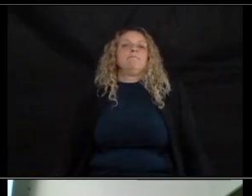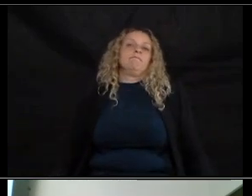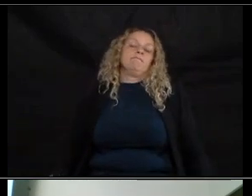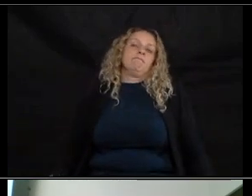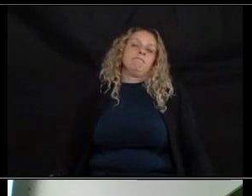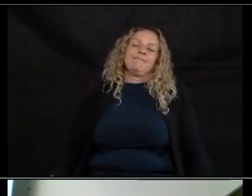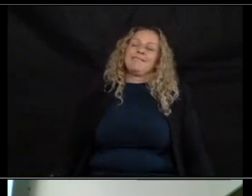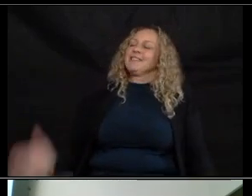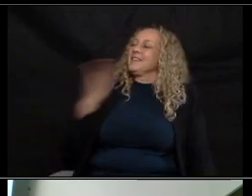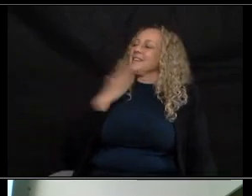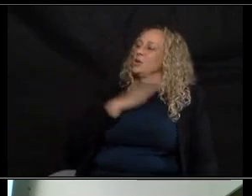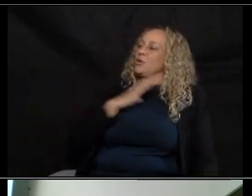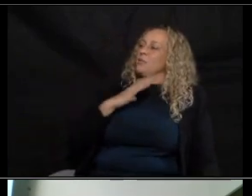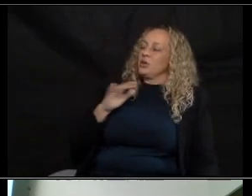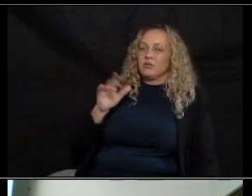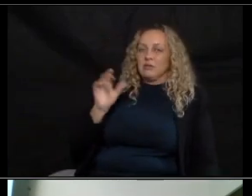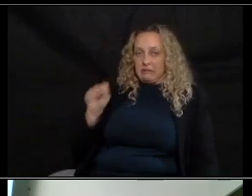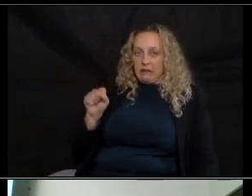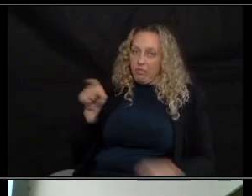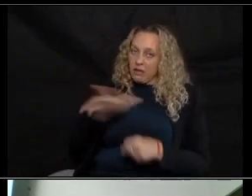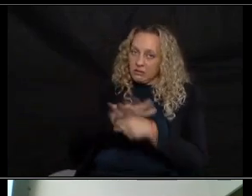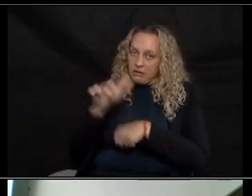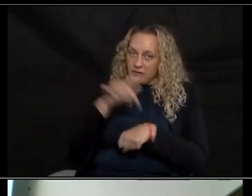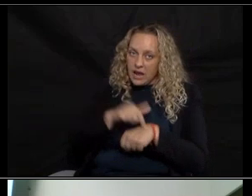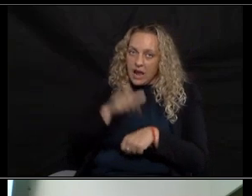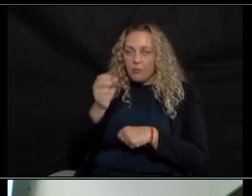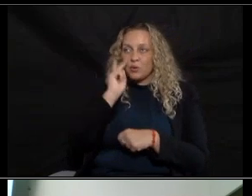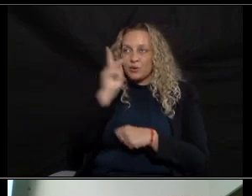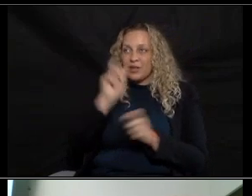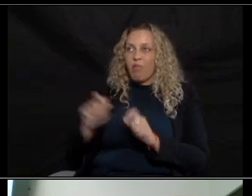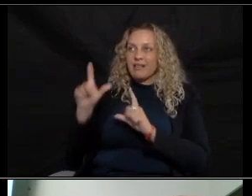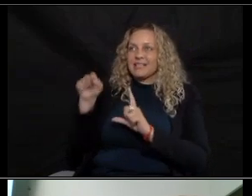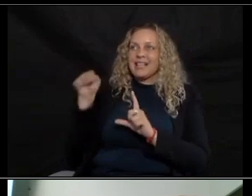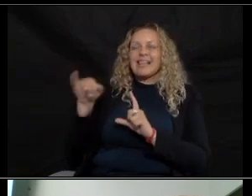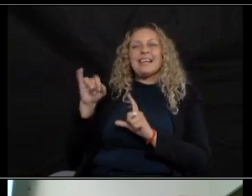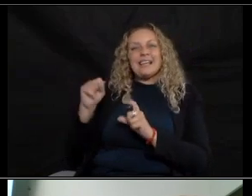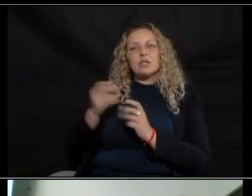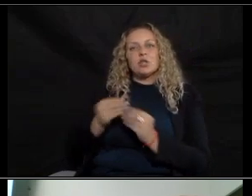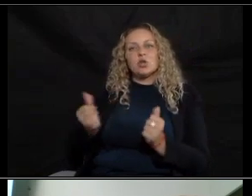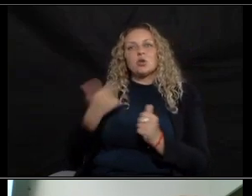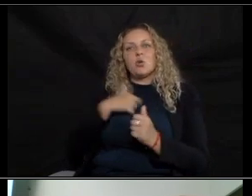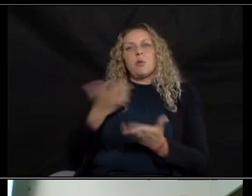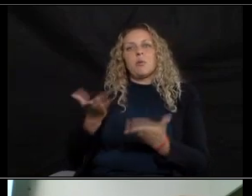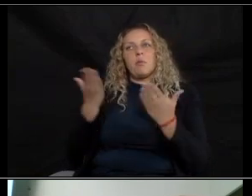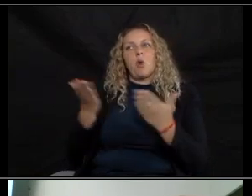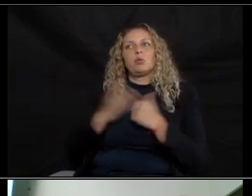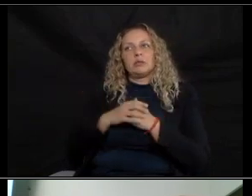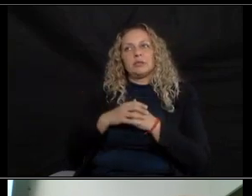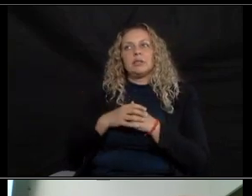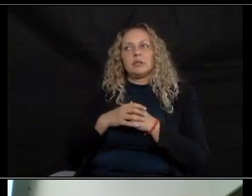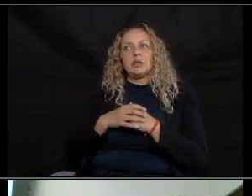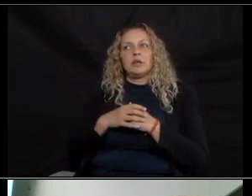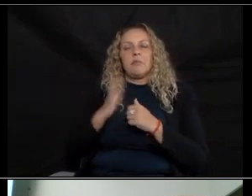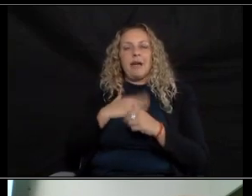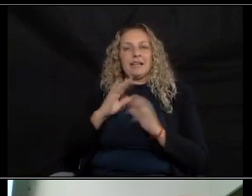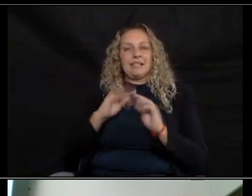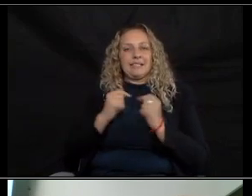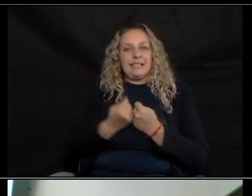Thank you, Commissioner. Yes, I can. And what you see on this slide is the solution that we're proposing. My